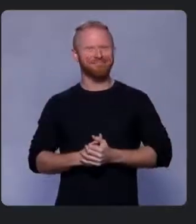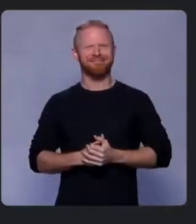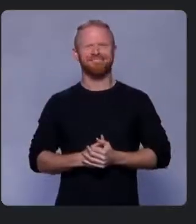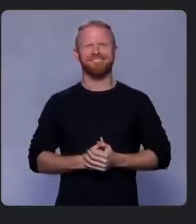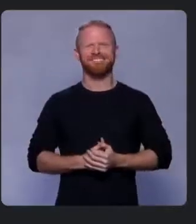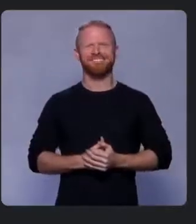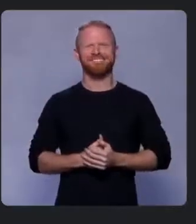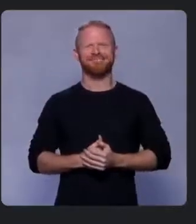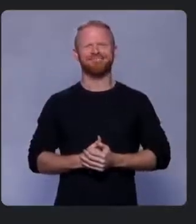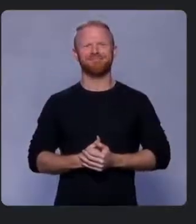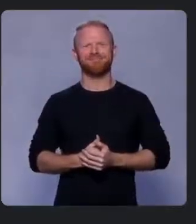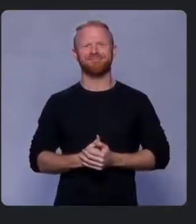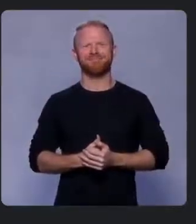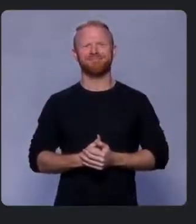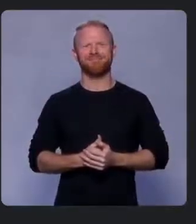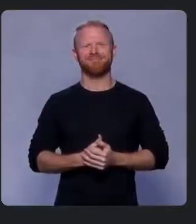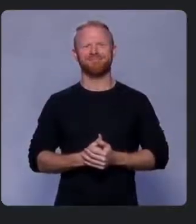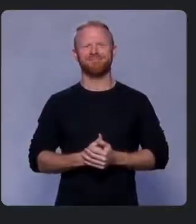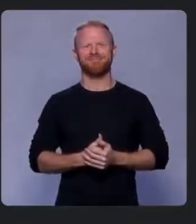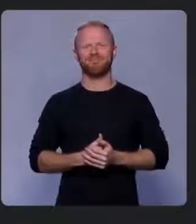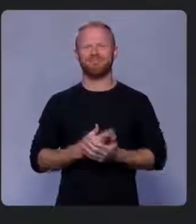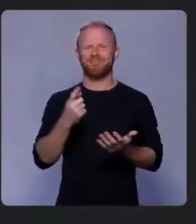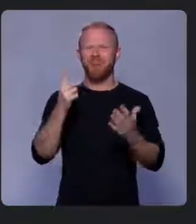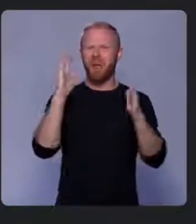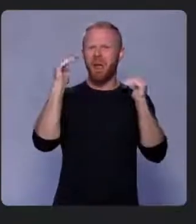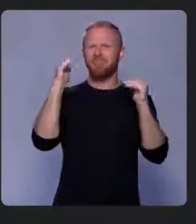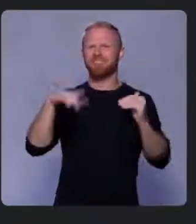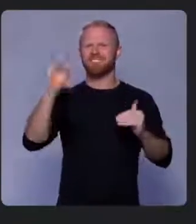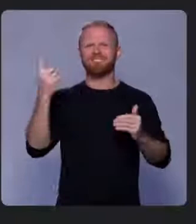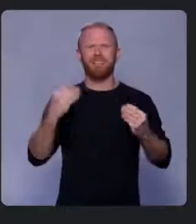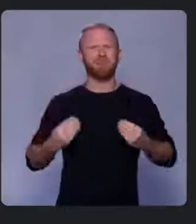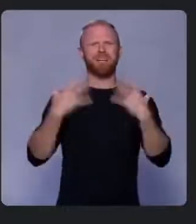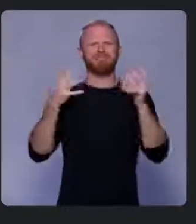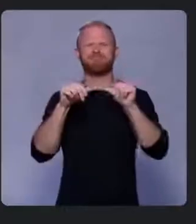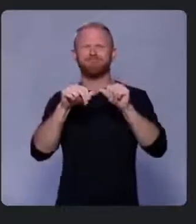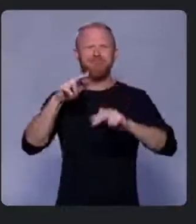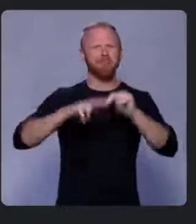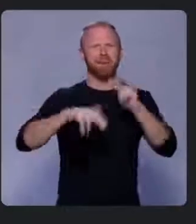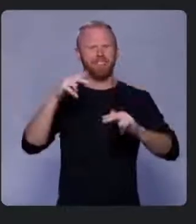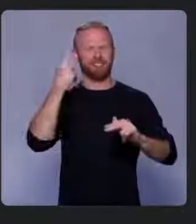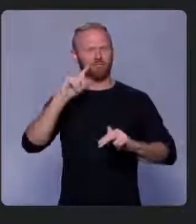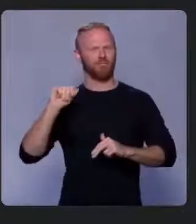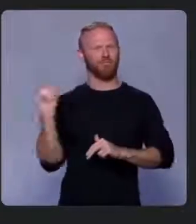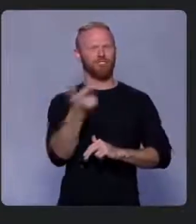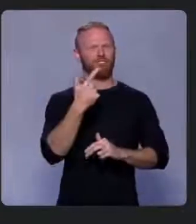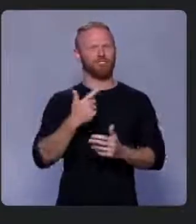I hope you all find some inspiration to keep building for everyone.